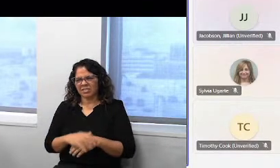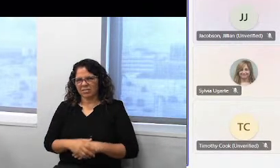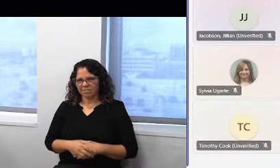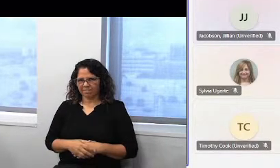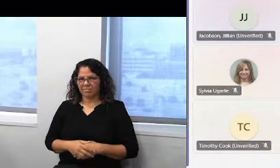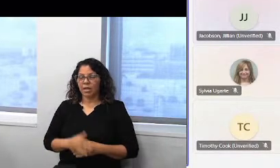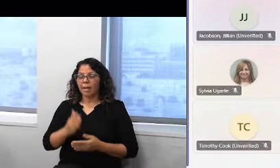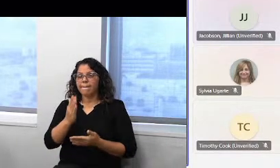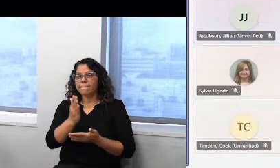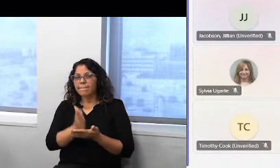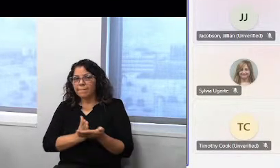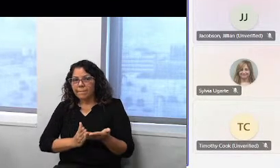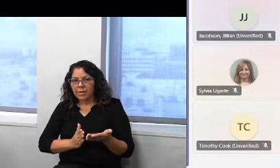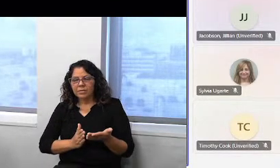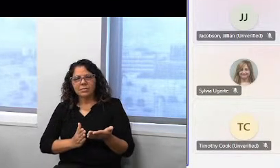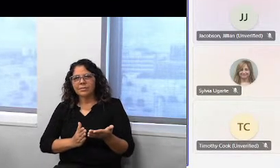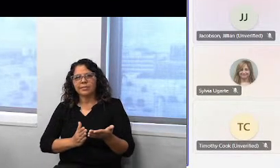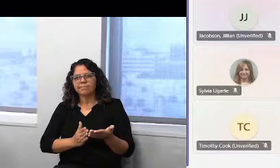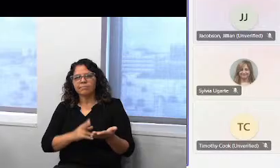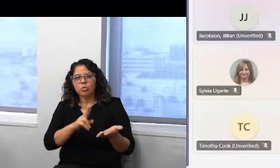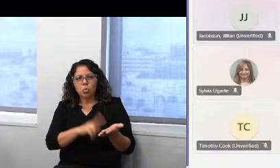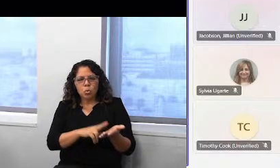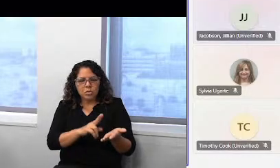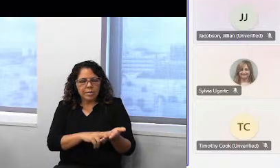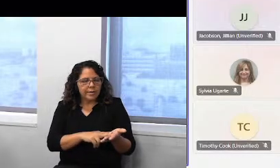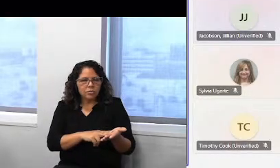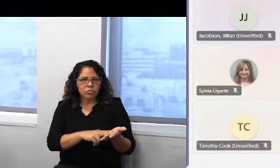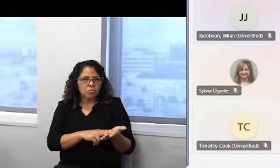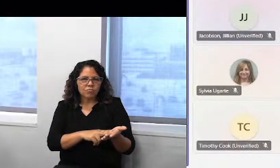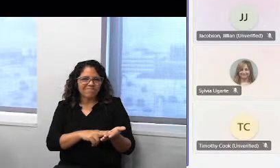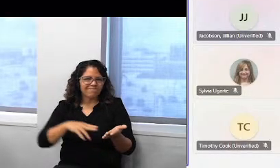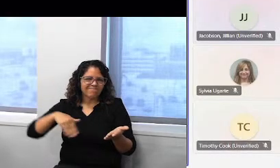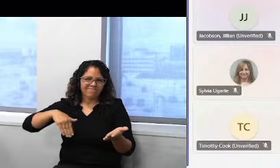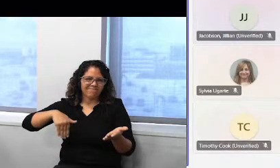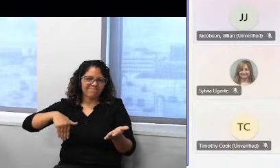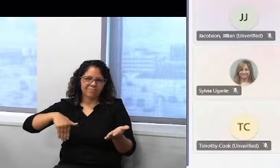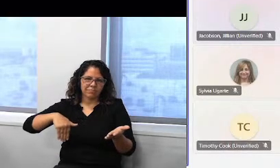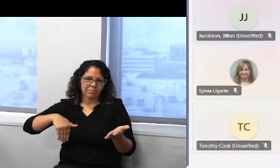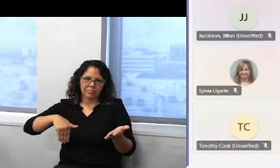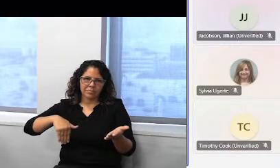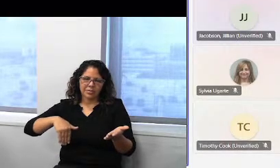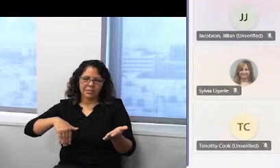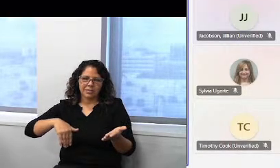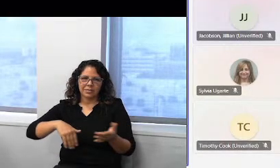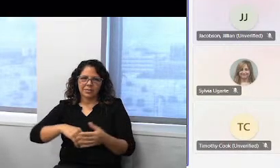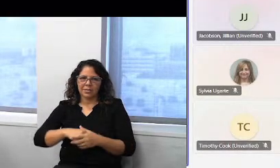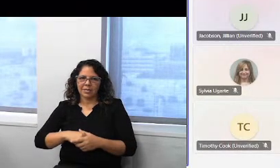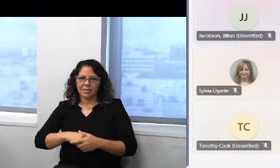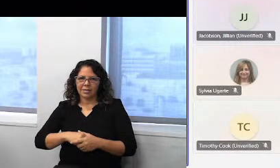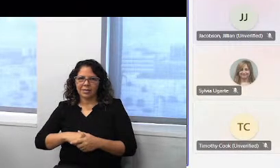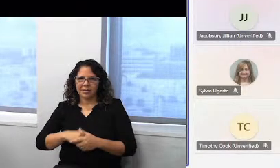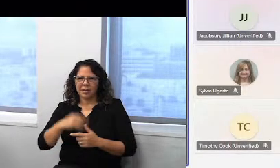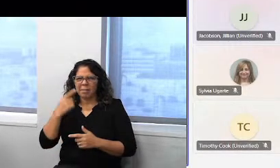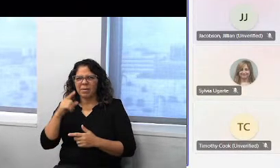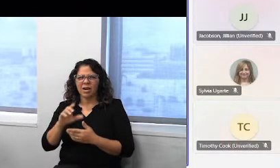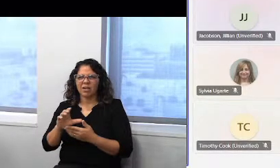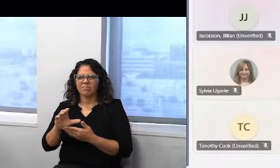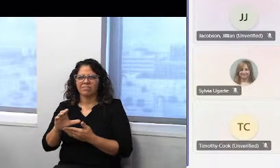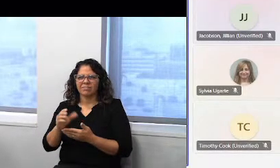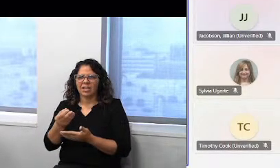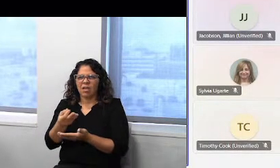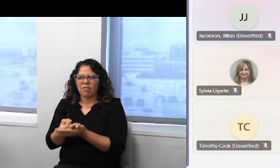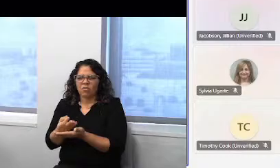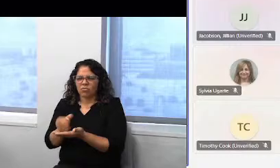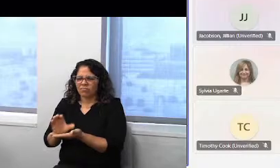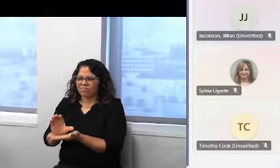contract itself to be able to have the funds pre-allocated and defined. So we're navigating through some of